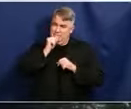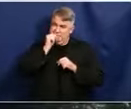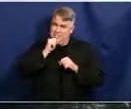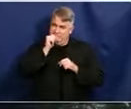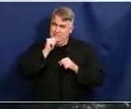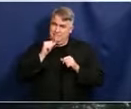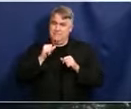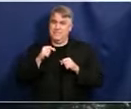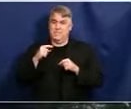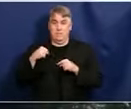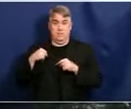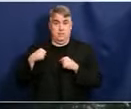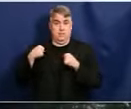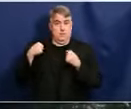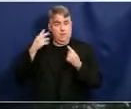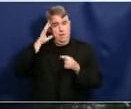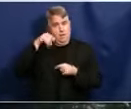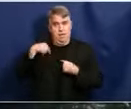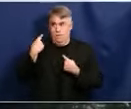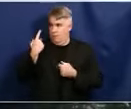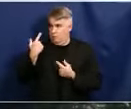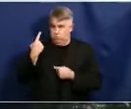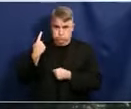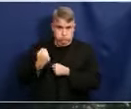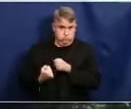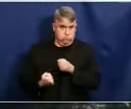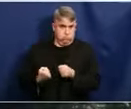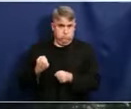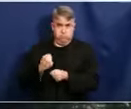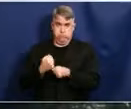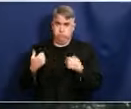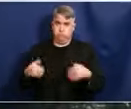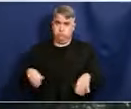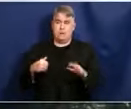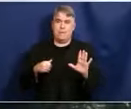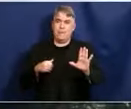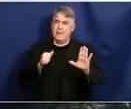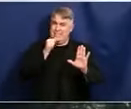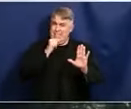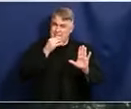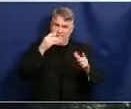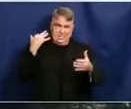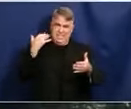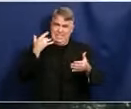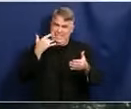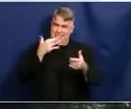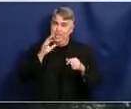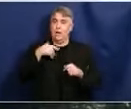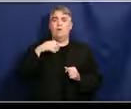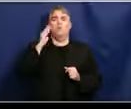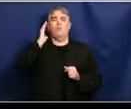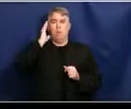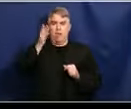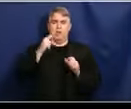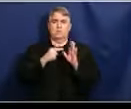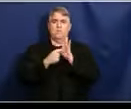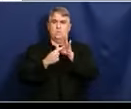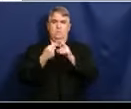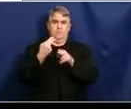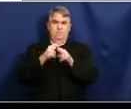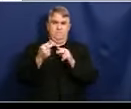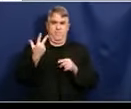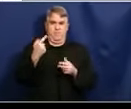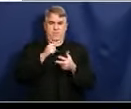a position to start working our way out of that. So let me share with you three quick slides, and then I'm going to kick it to Supervisor